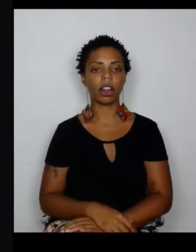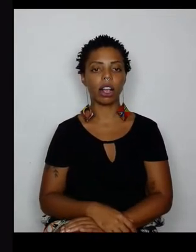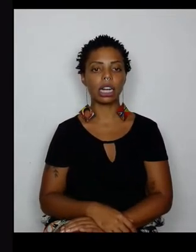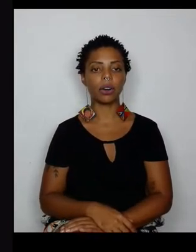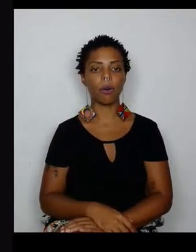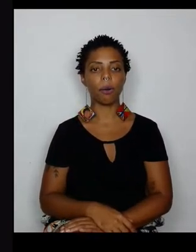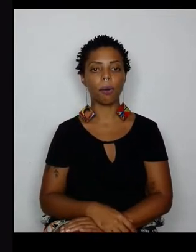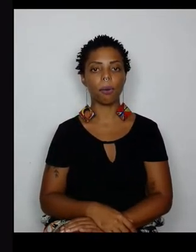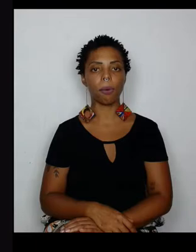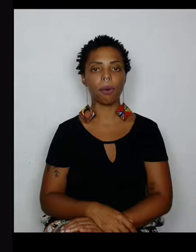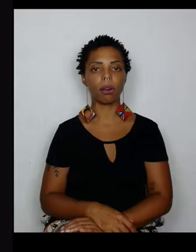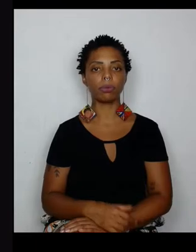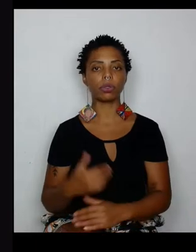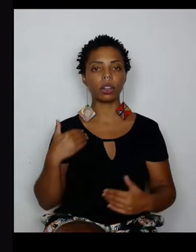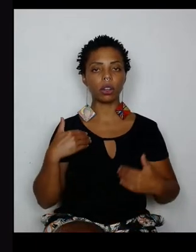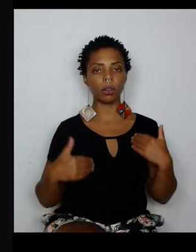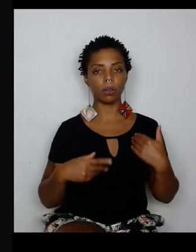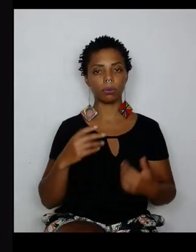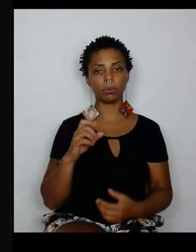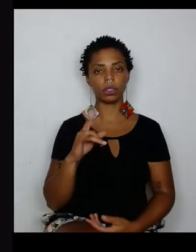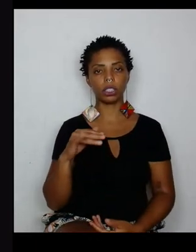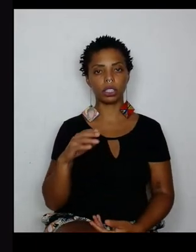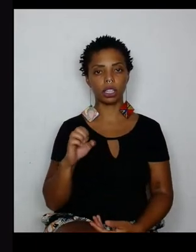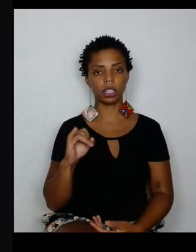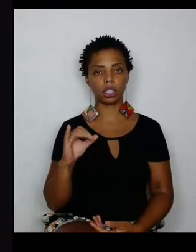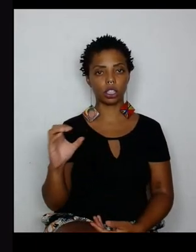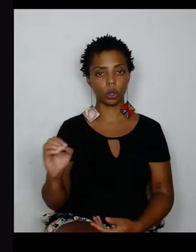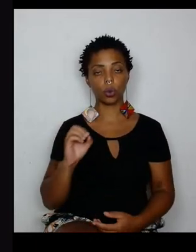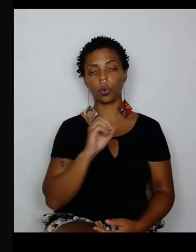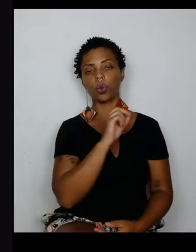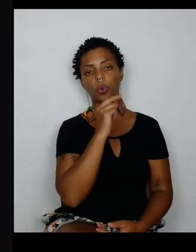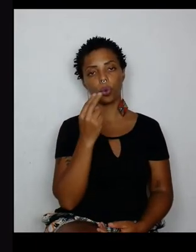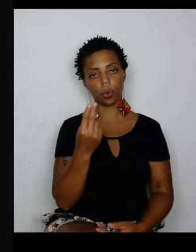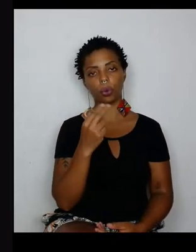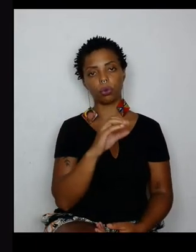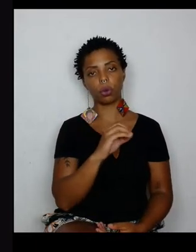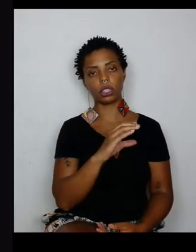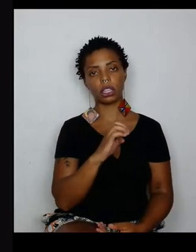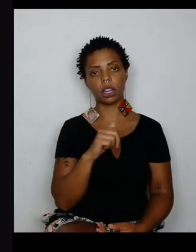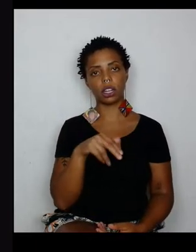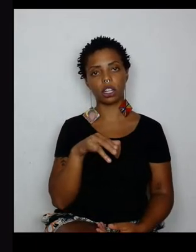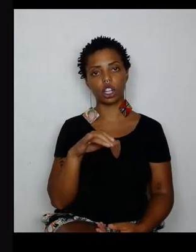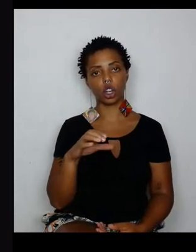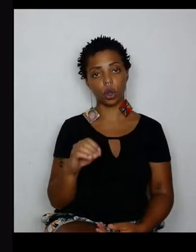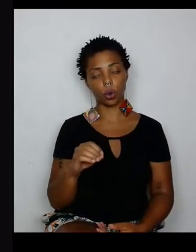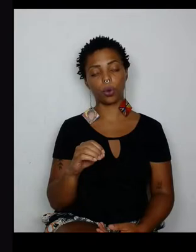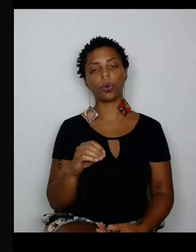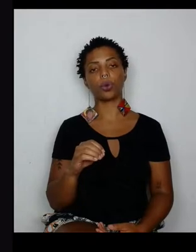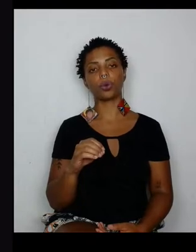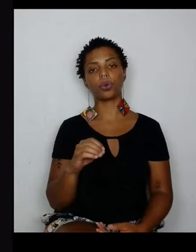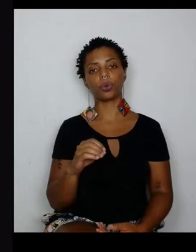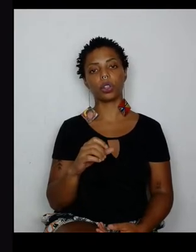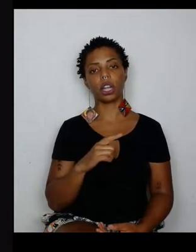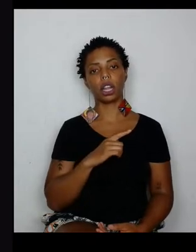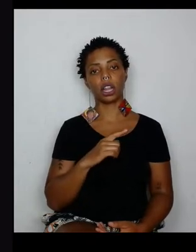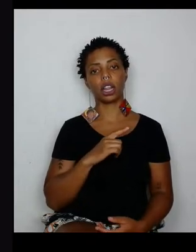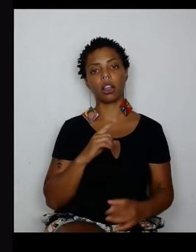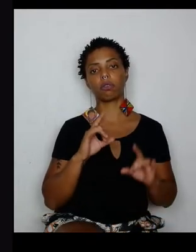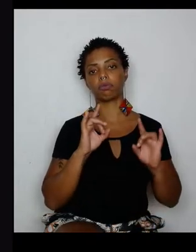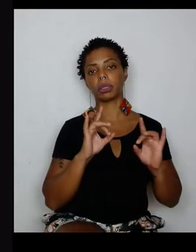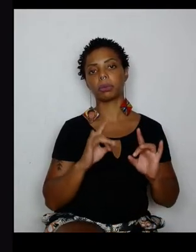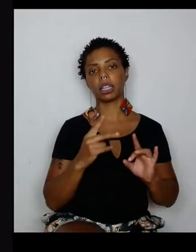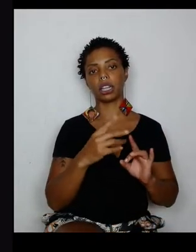body however had its own representational specificity from the beginning both